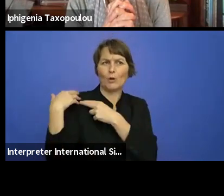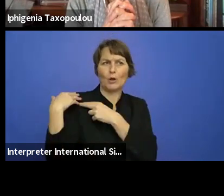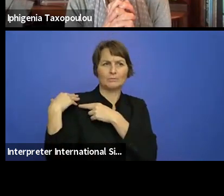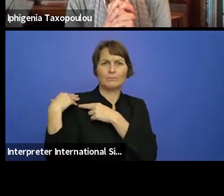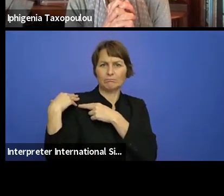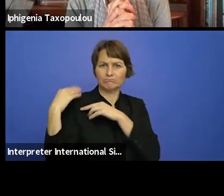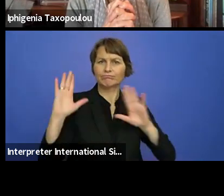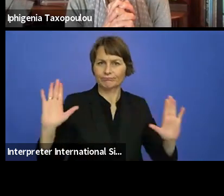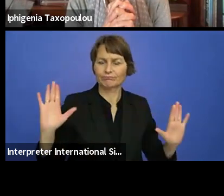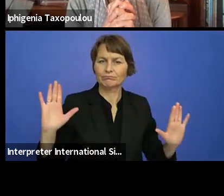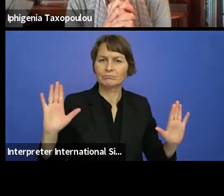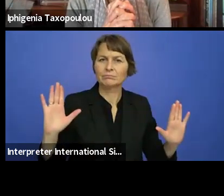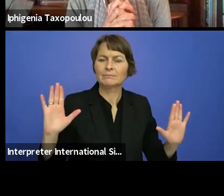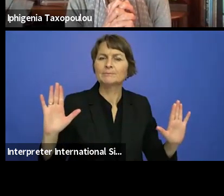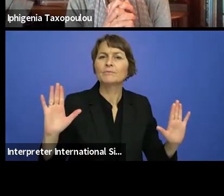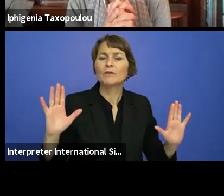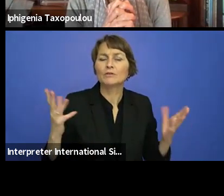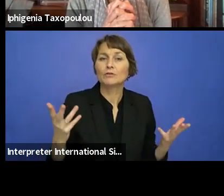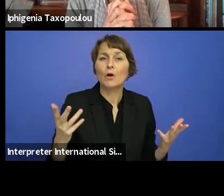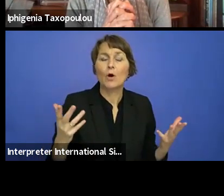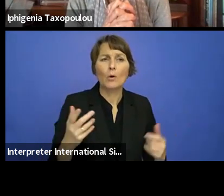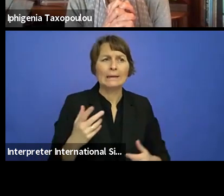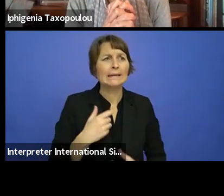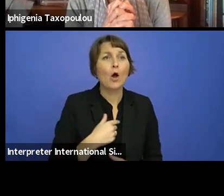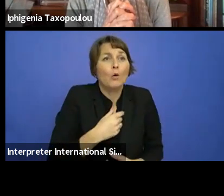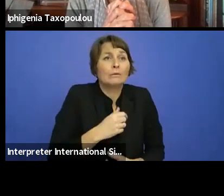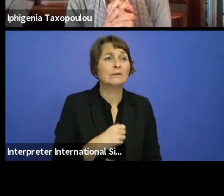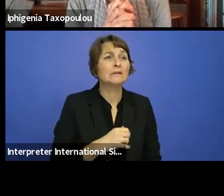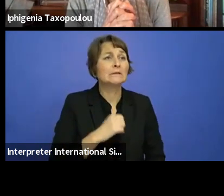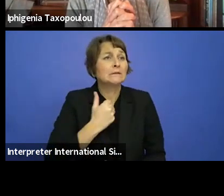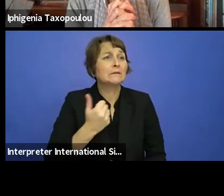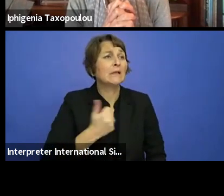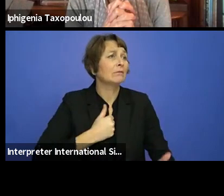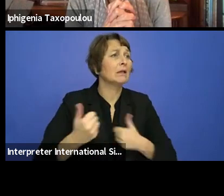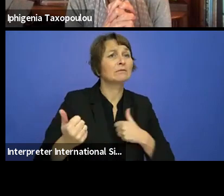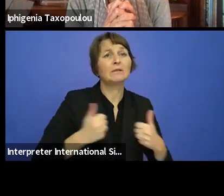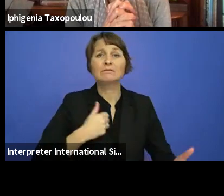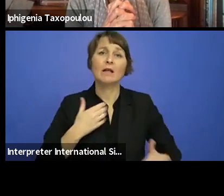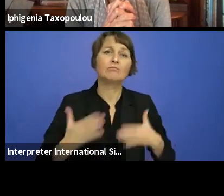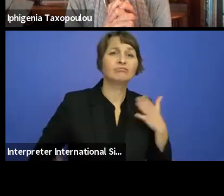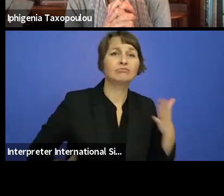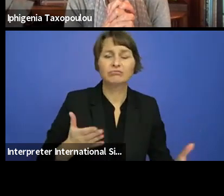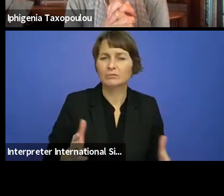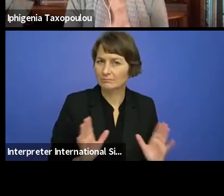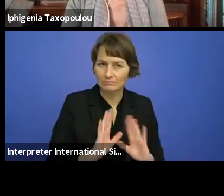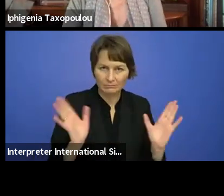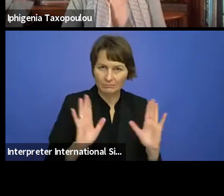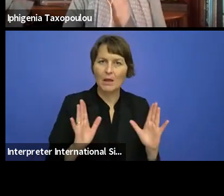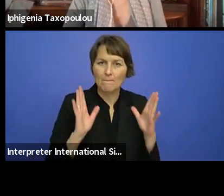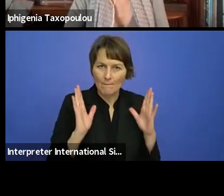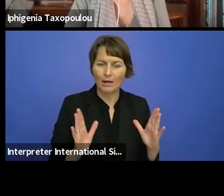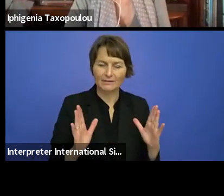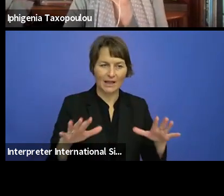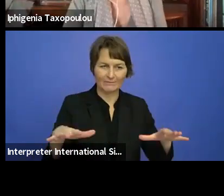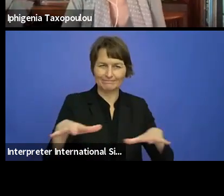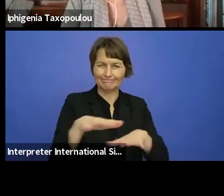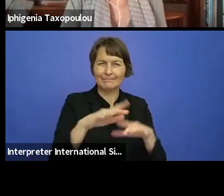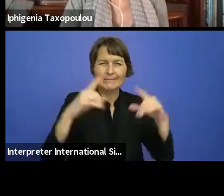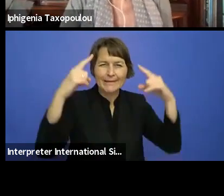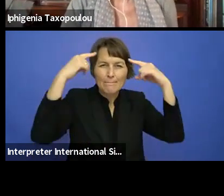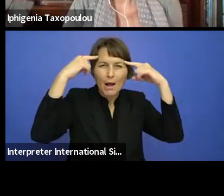so that you cannot do any longer whatever you want to do. And I think this kind of mind change should